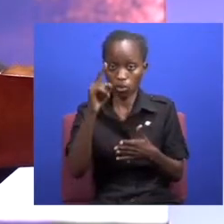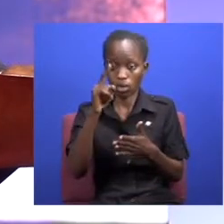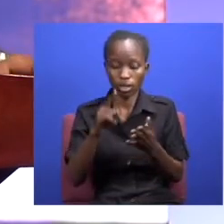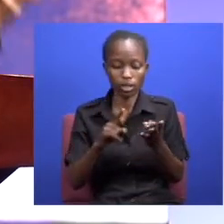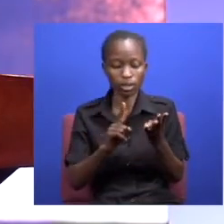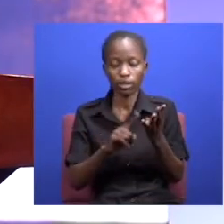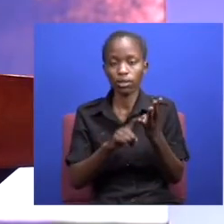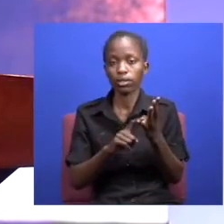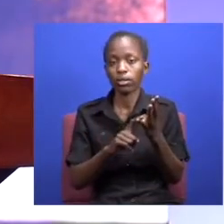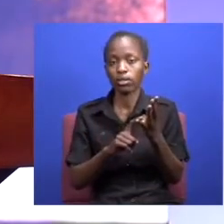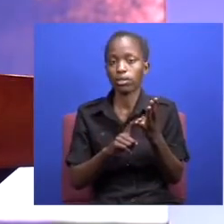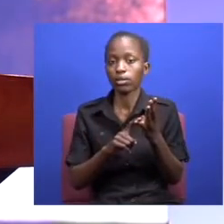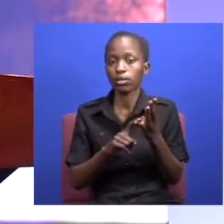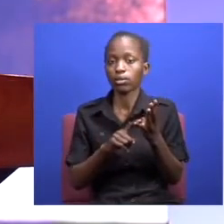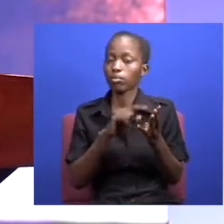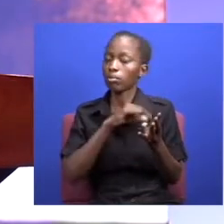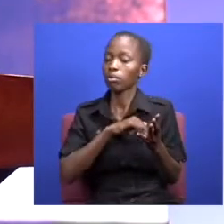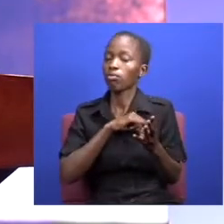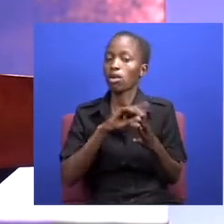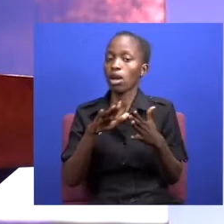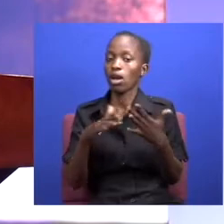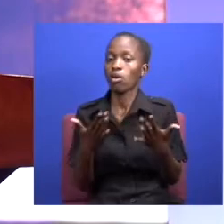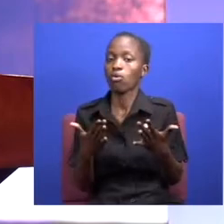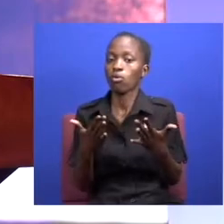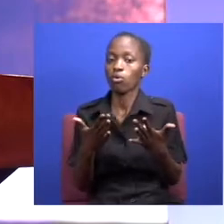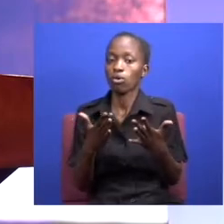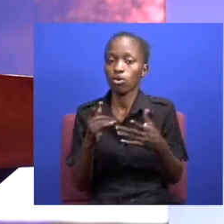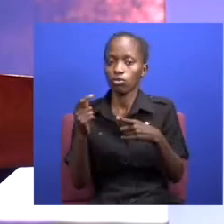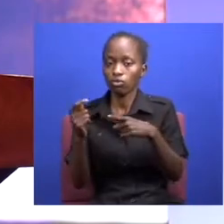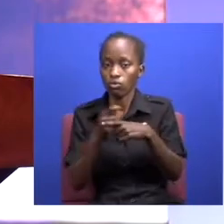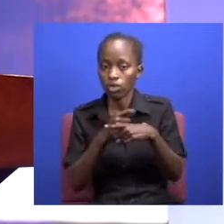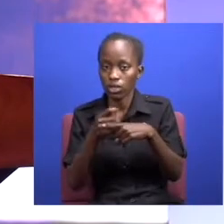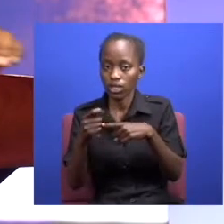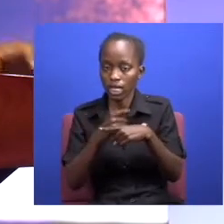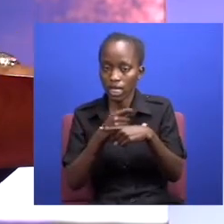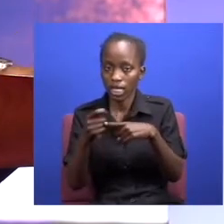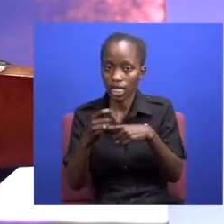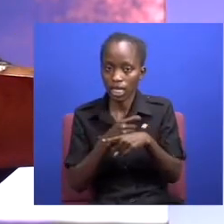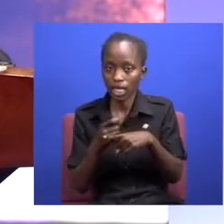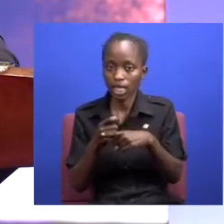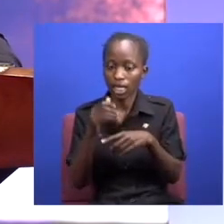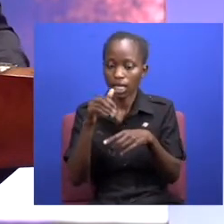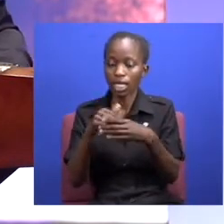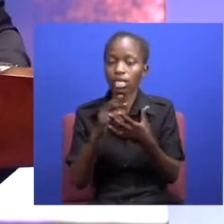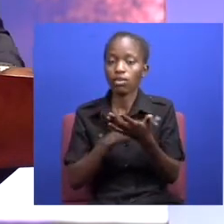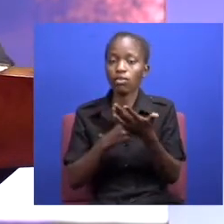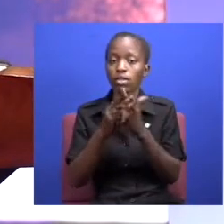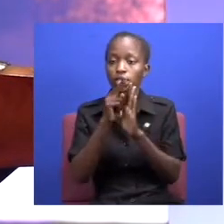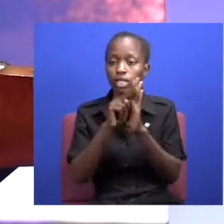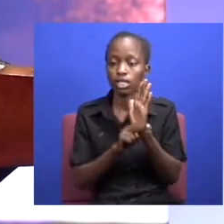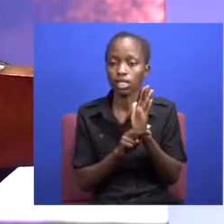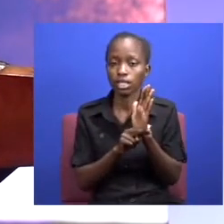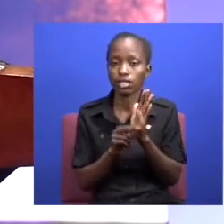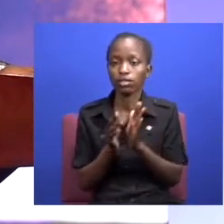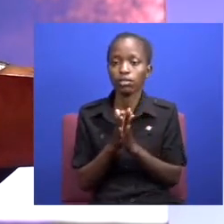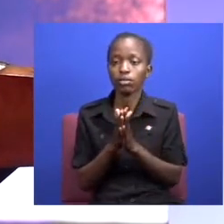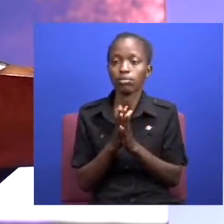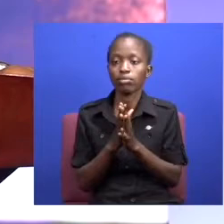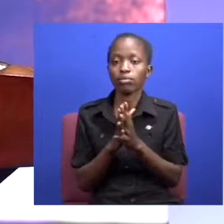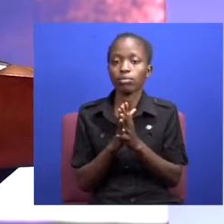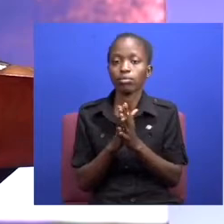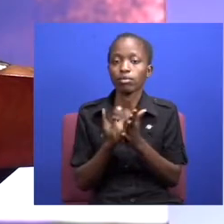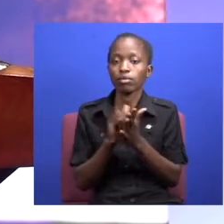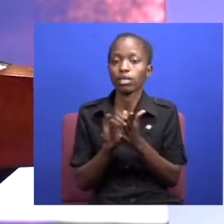scripture is profitable for you and I for training or instructing in righteousness, which is